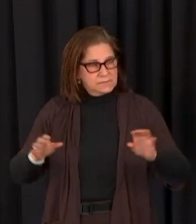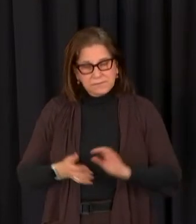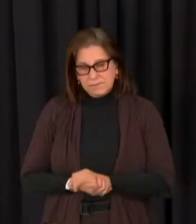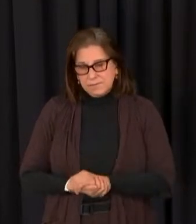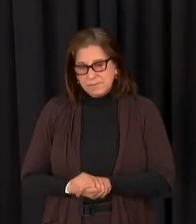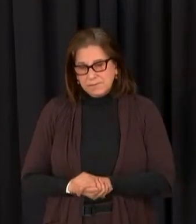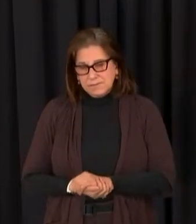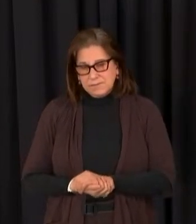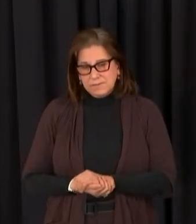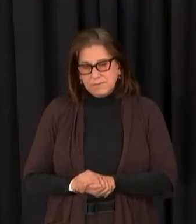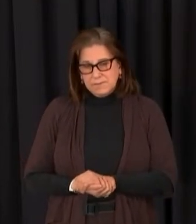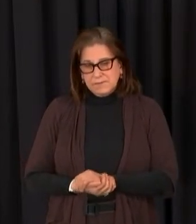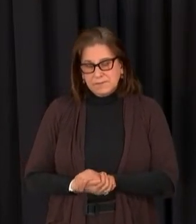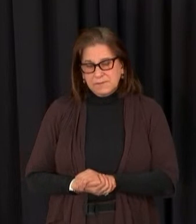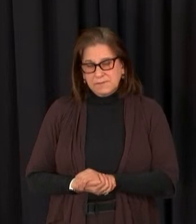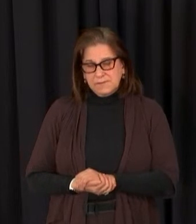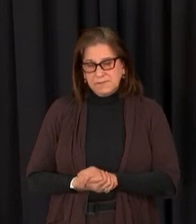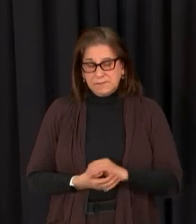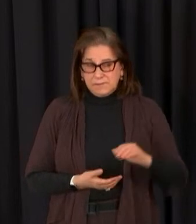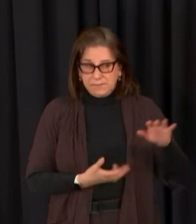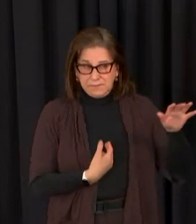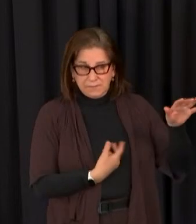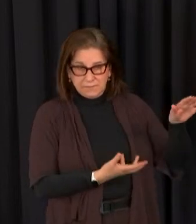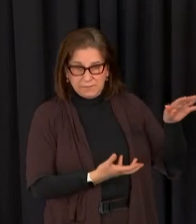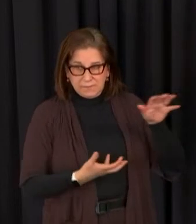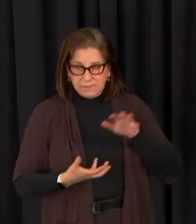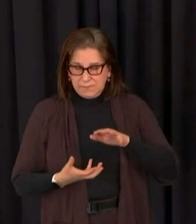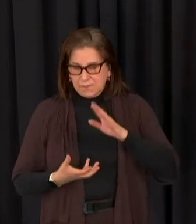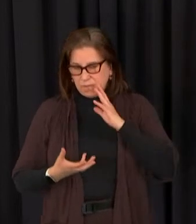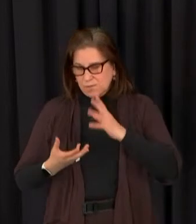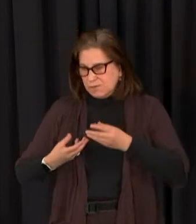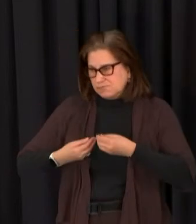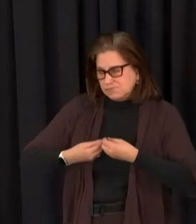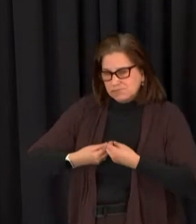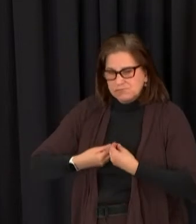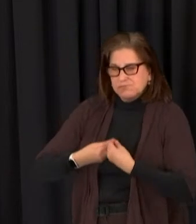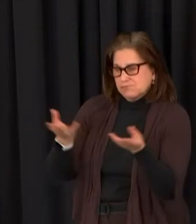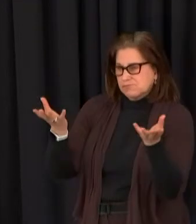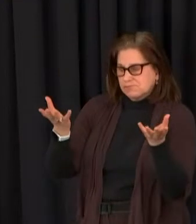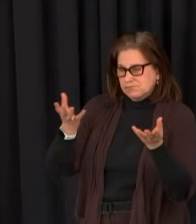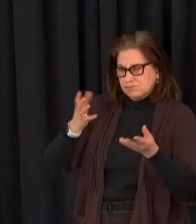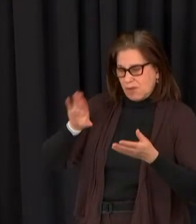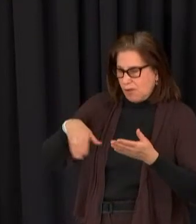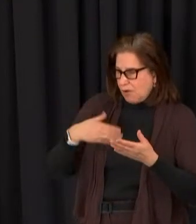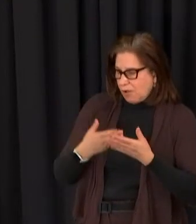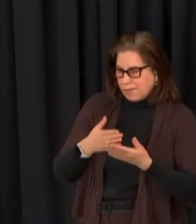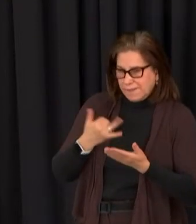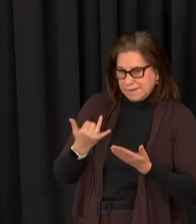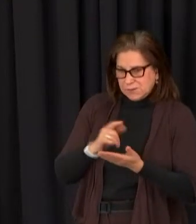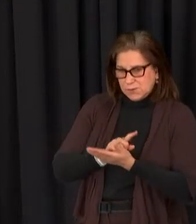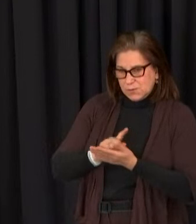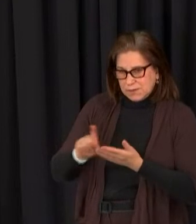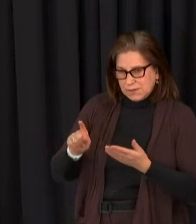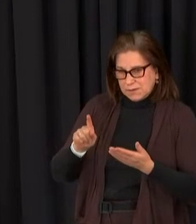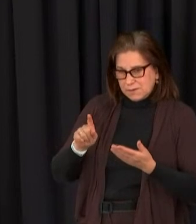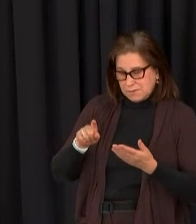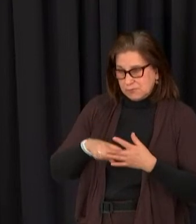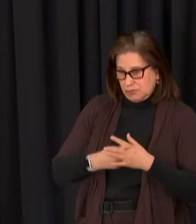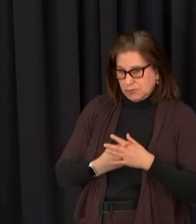this week's supply are being used. Now, that was the first week, as I mentioned, and after the initial